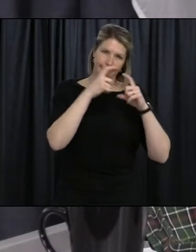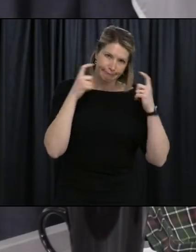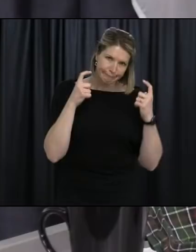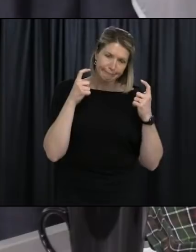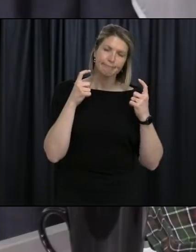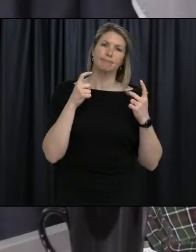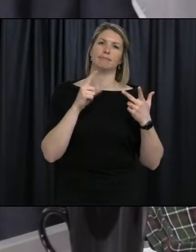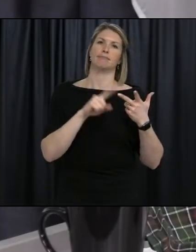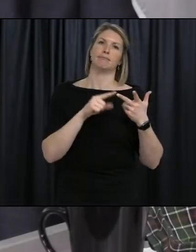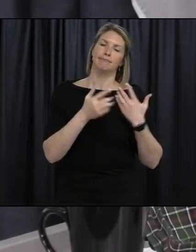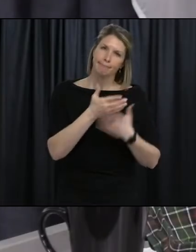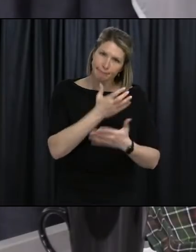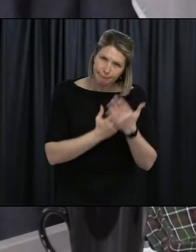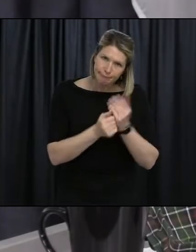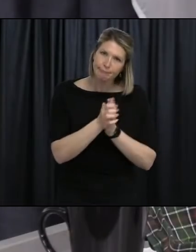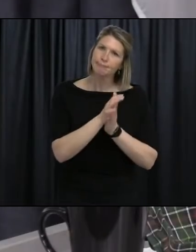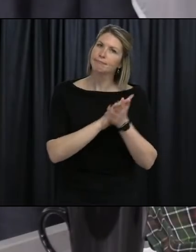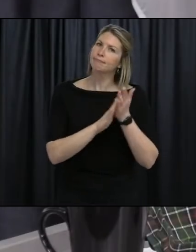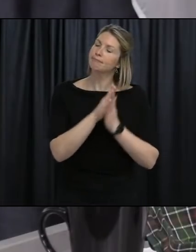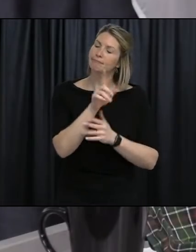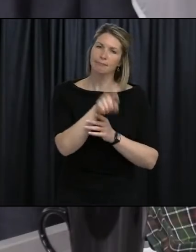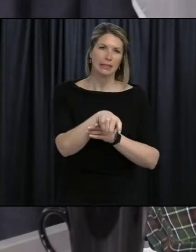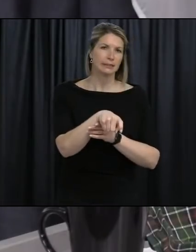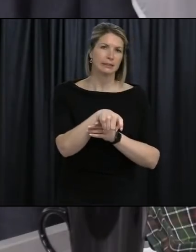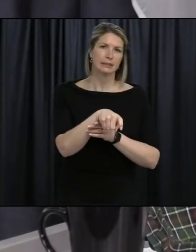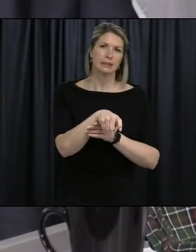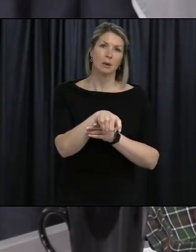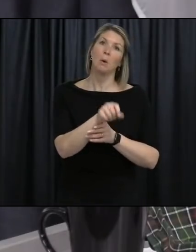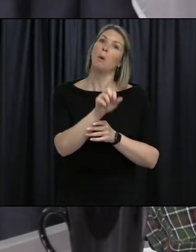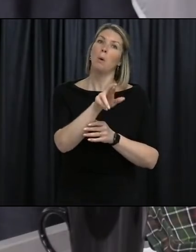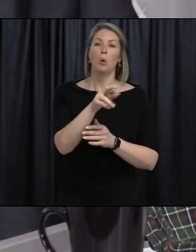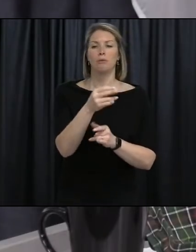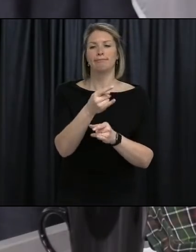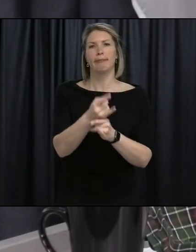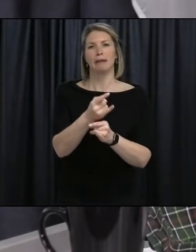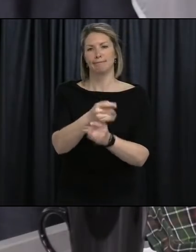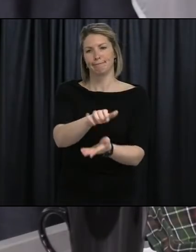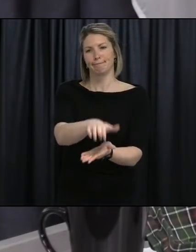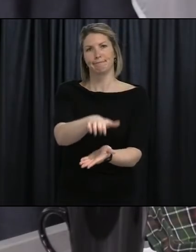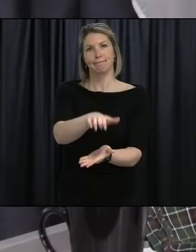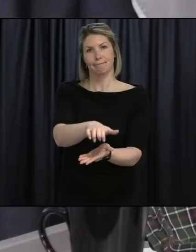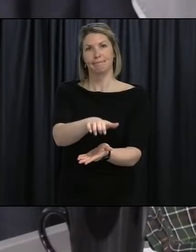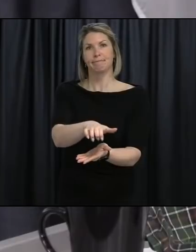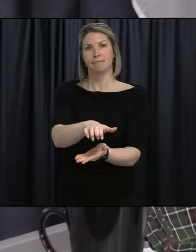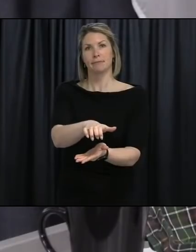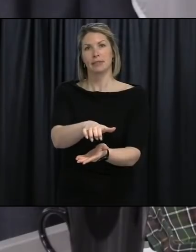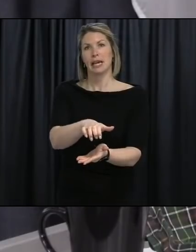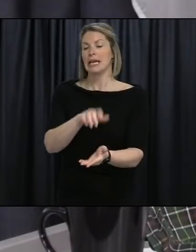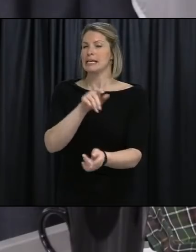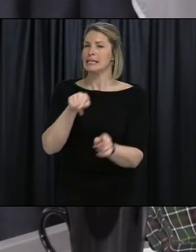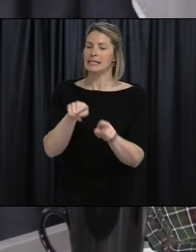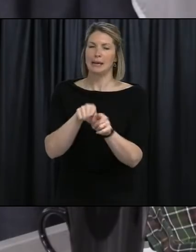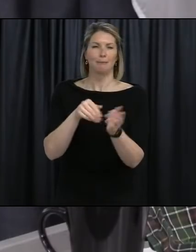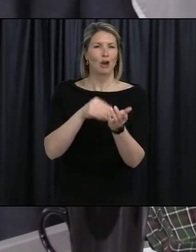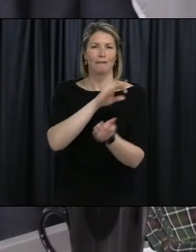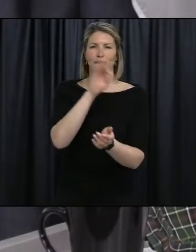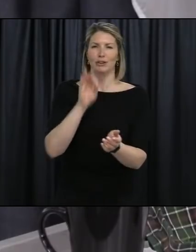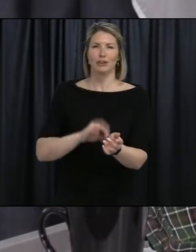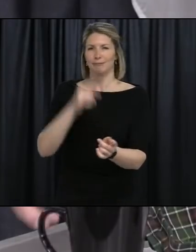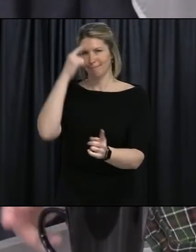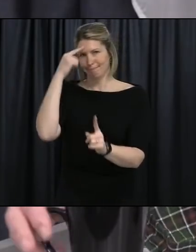your distance, wear your mask, wash your hands, use a hand sanitizer, and as Dr. Fitzgerald says, hold fast. Thank you very much,